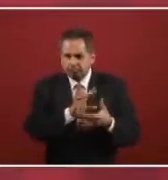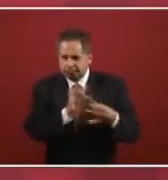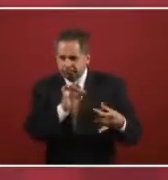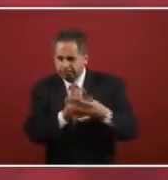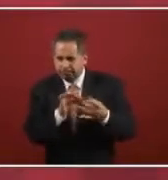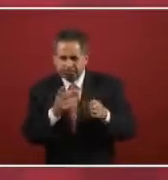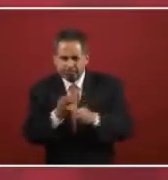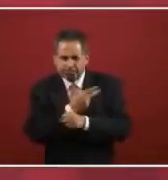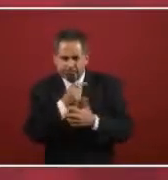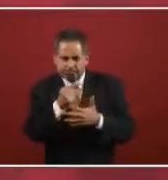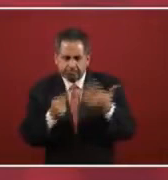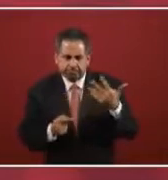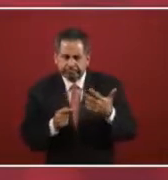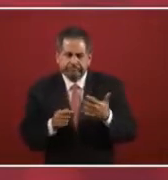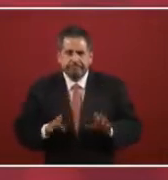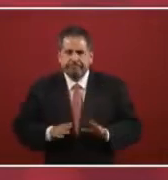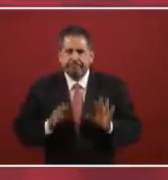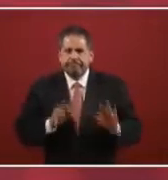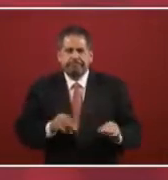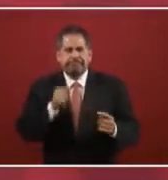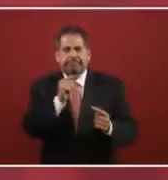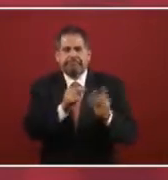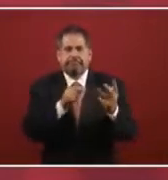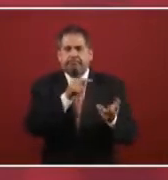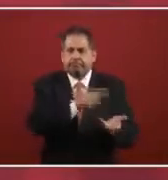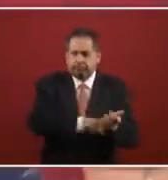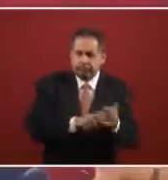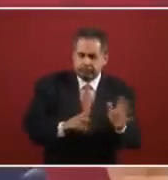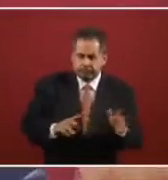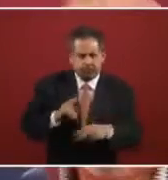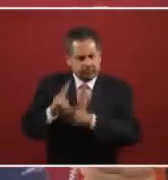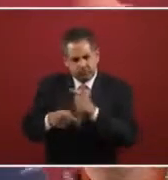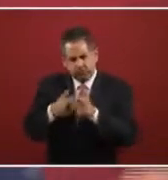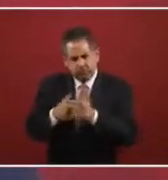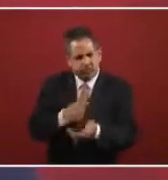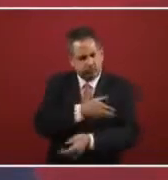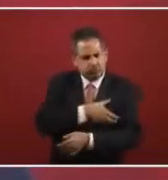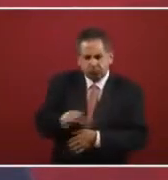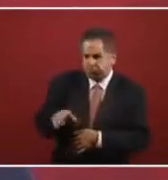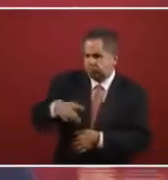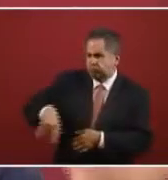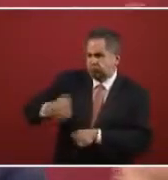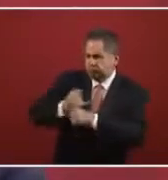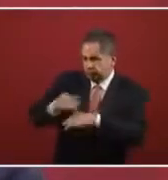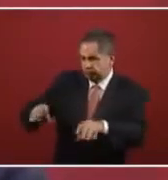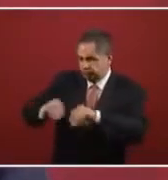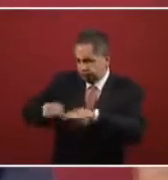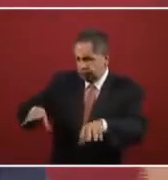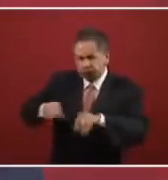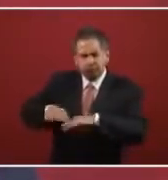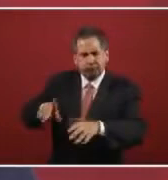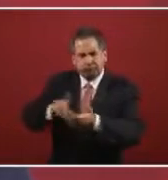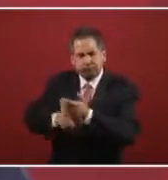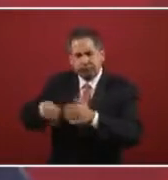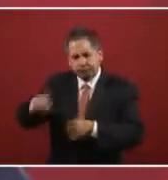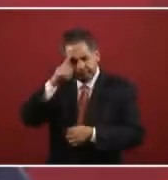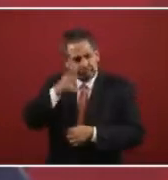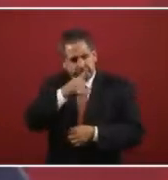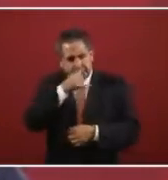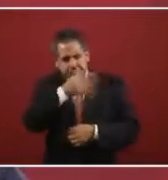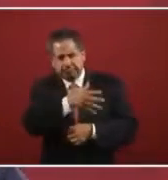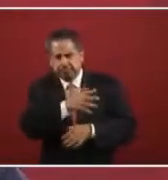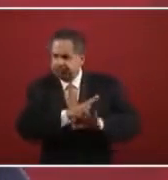explicarnos sus circunstancias they muy explained their particulares, circumstances y that are vamos very particular. empoderando al But if we consumidor y no consume, dejemos que hagan ningún tipo